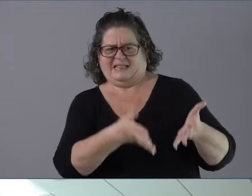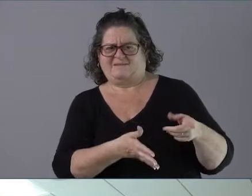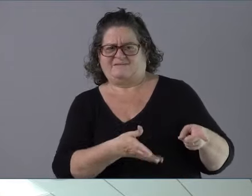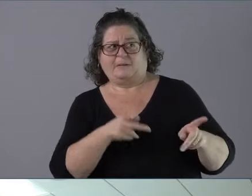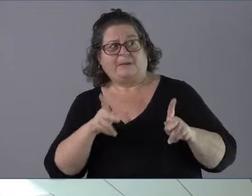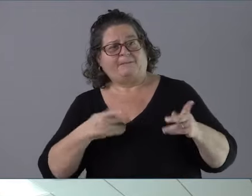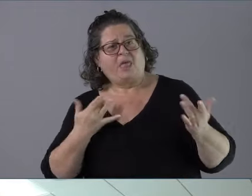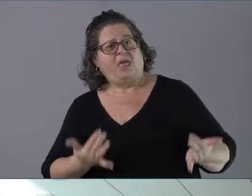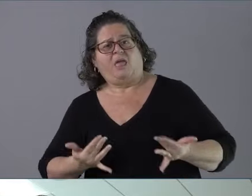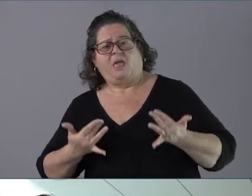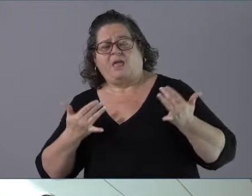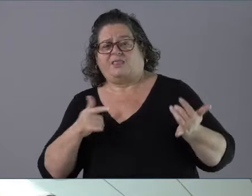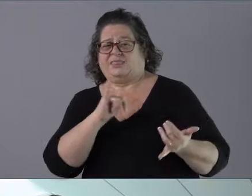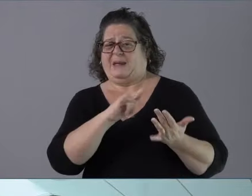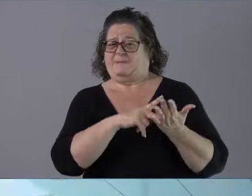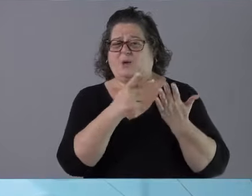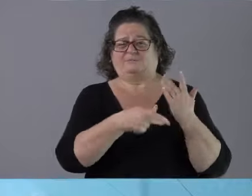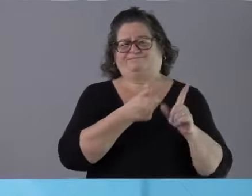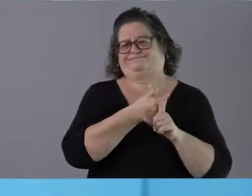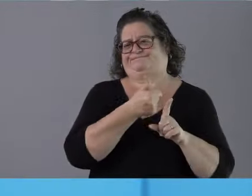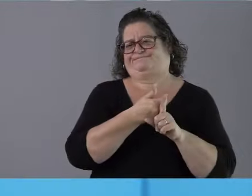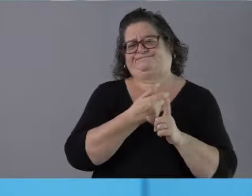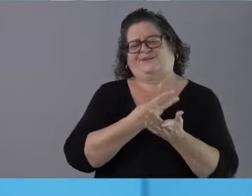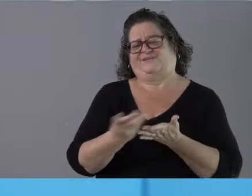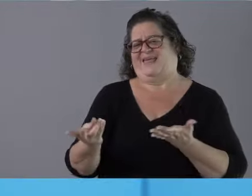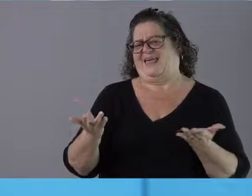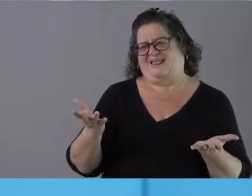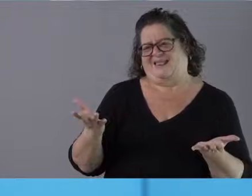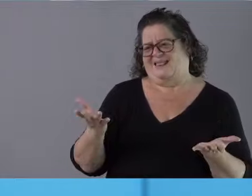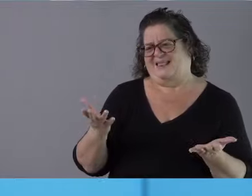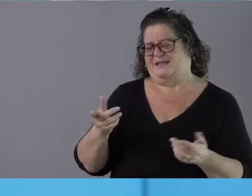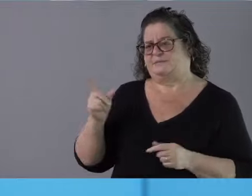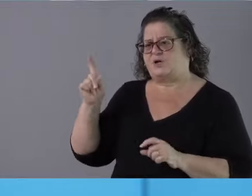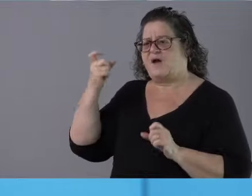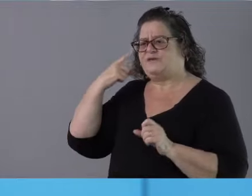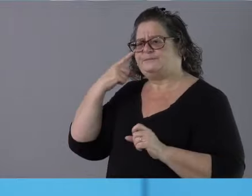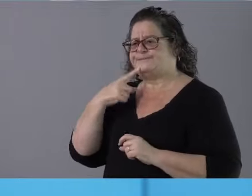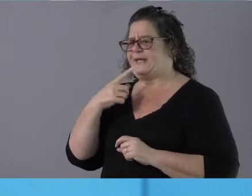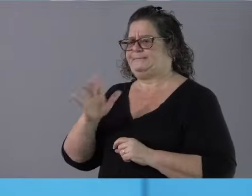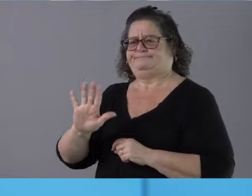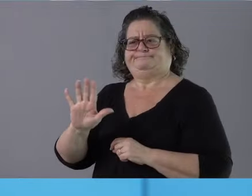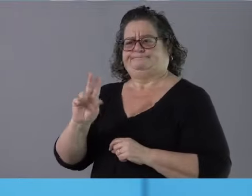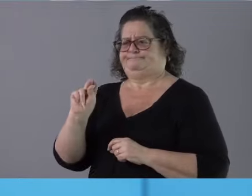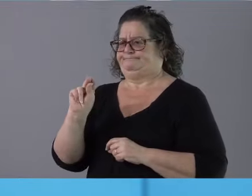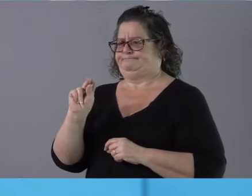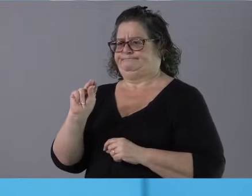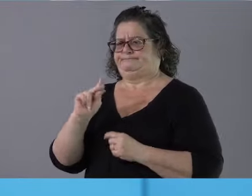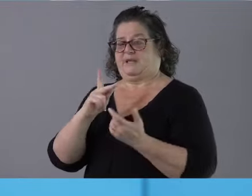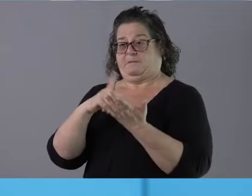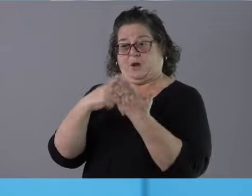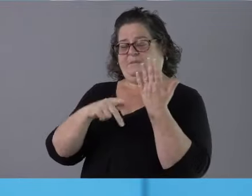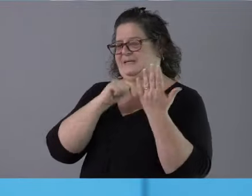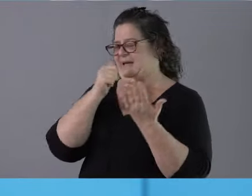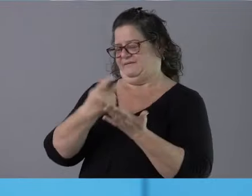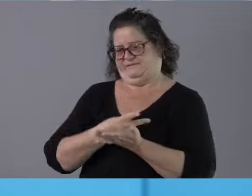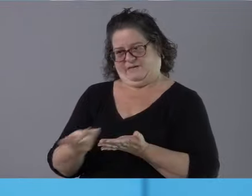Is that program? The program is not a failure. I think you may have seen earlier in the presentation that we've had